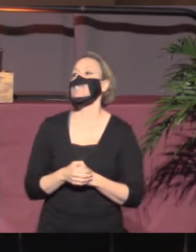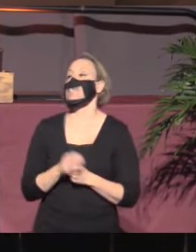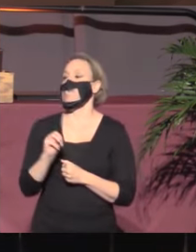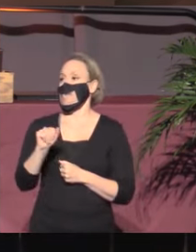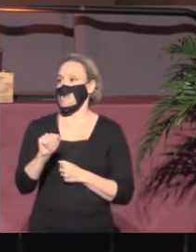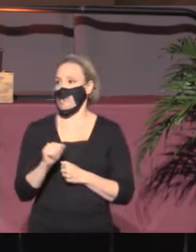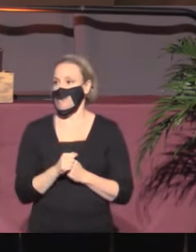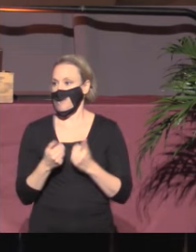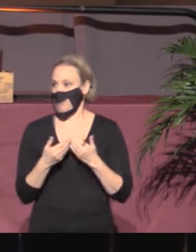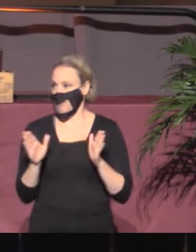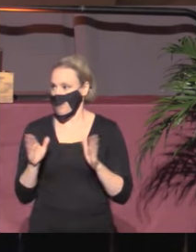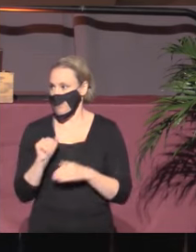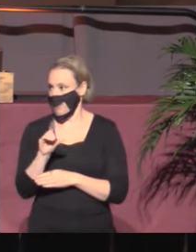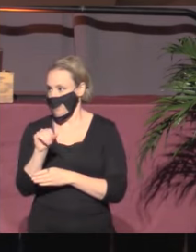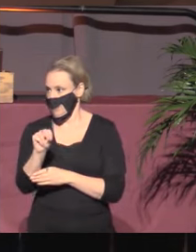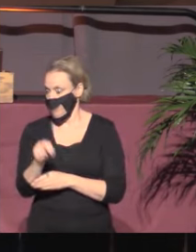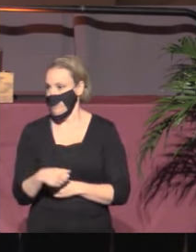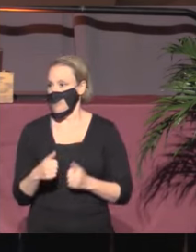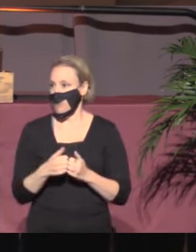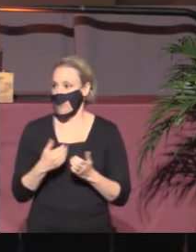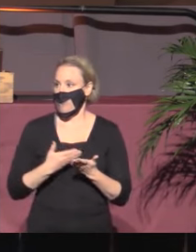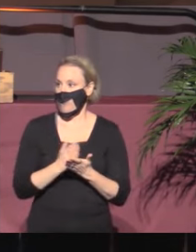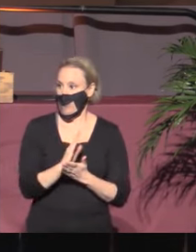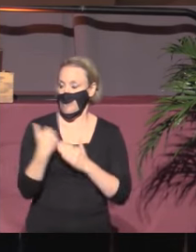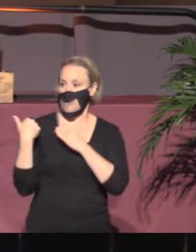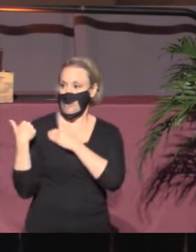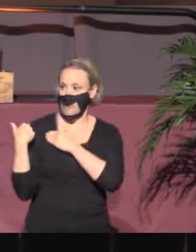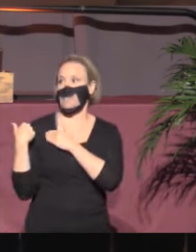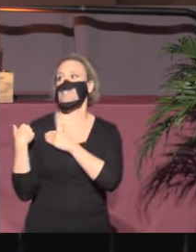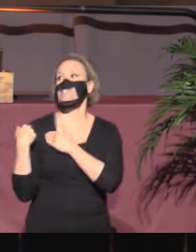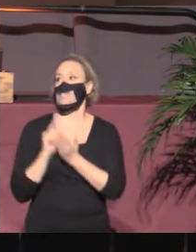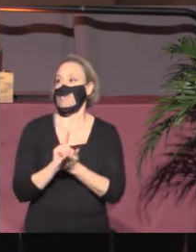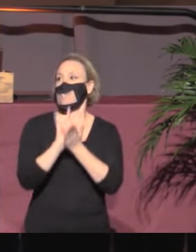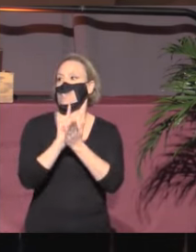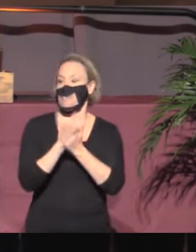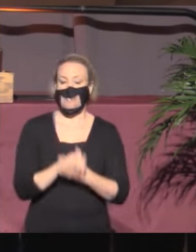degree, with all the rights, duties, and privileges thereunto appertaining.